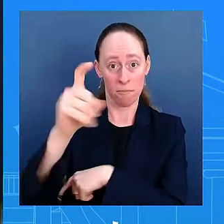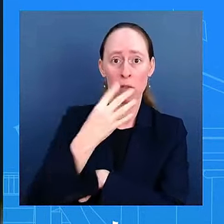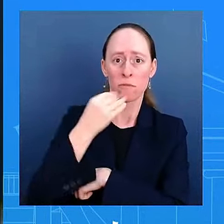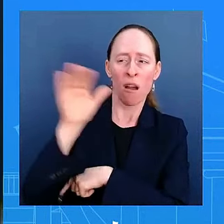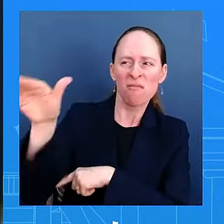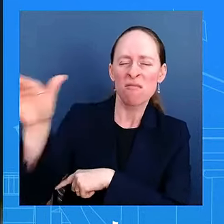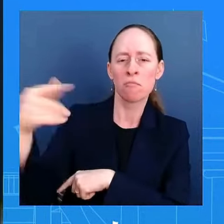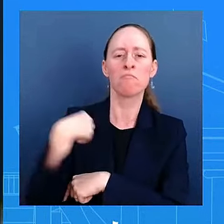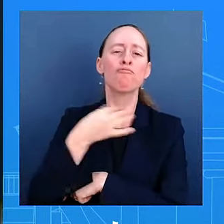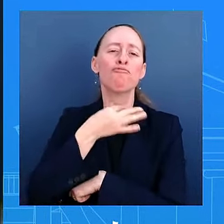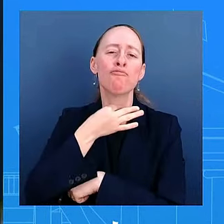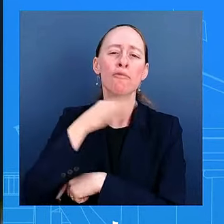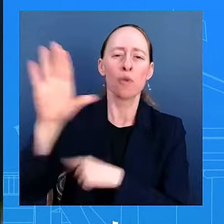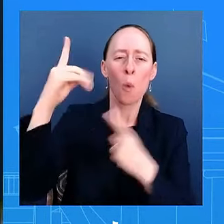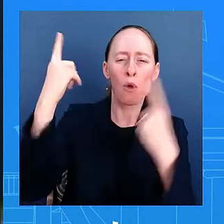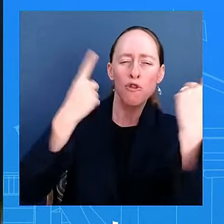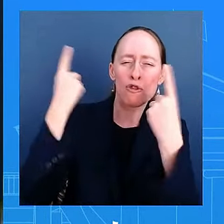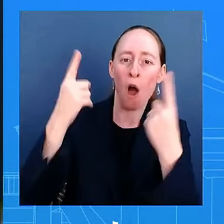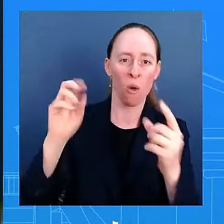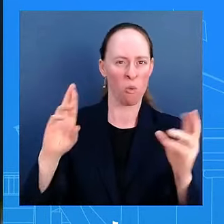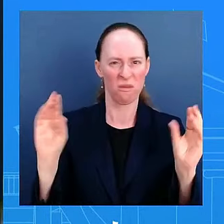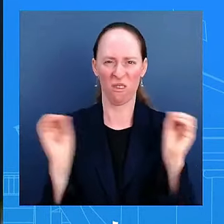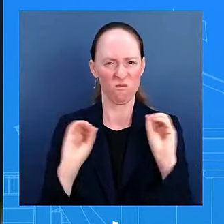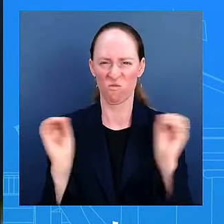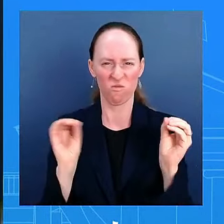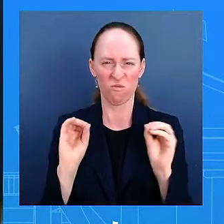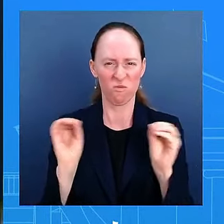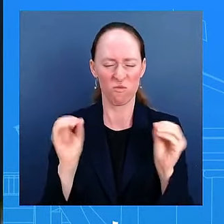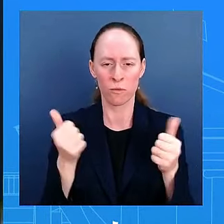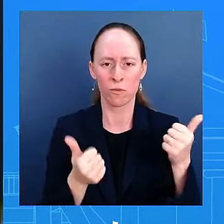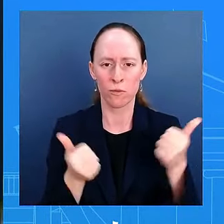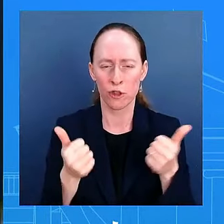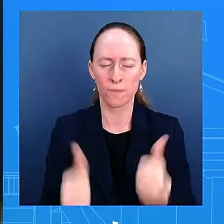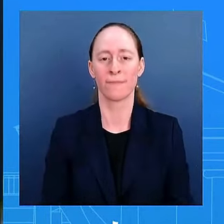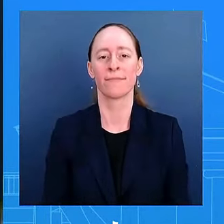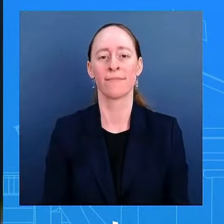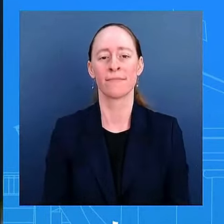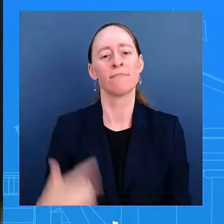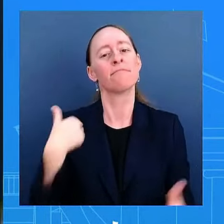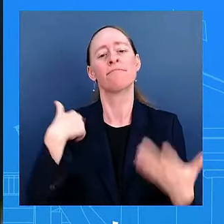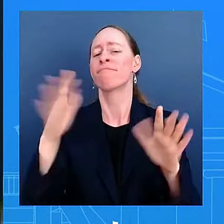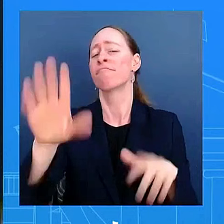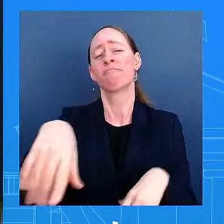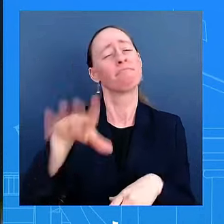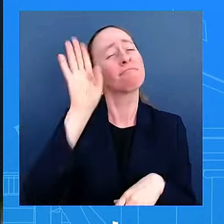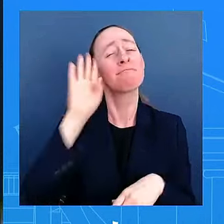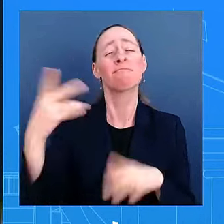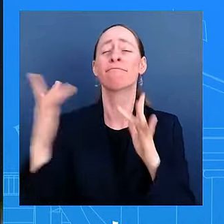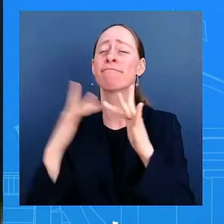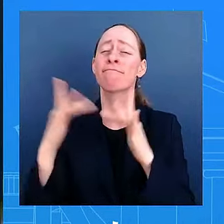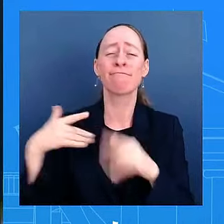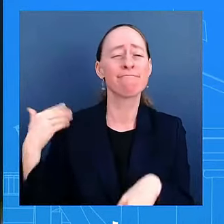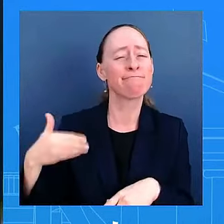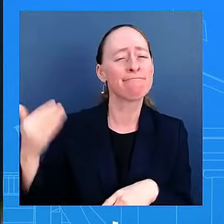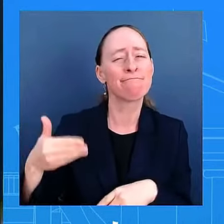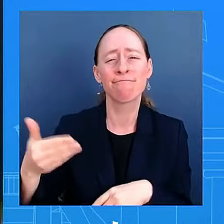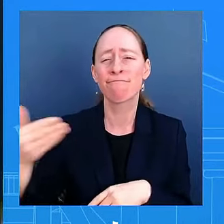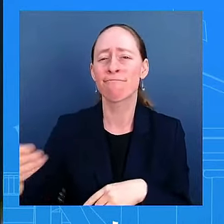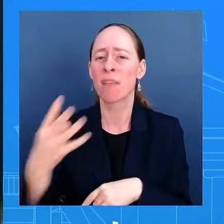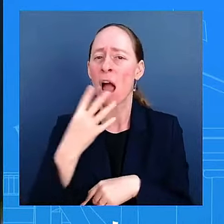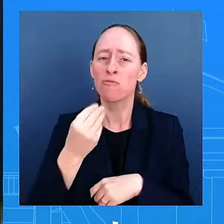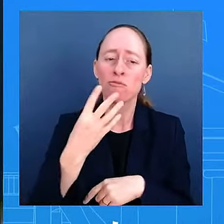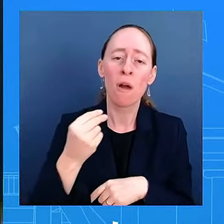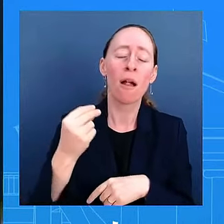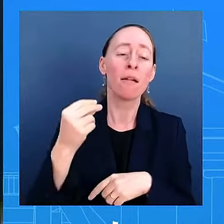before, there is regular communication that is happening with the Israeli government, certainly on the staff level on a daily